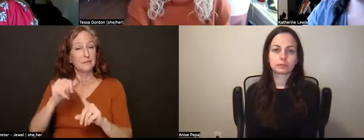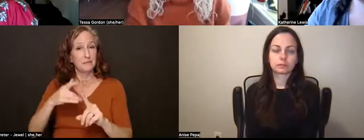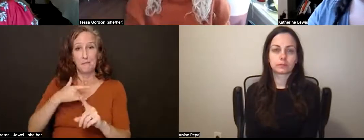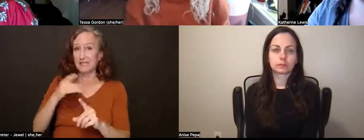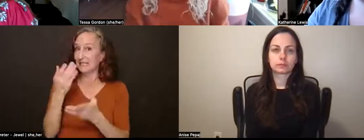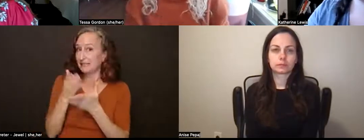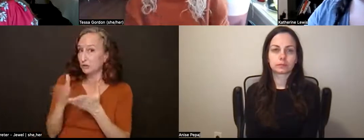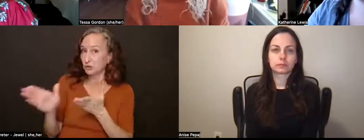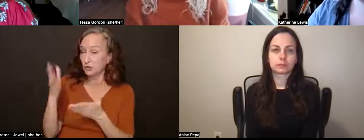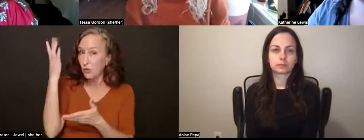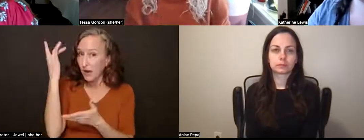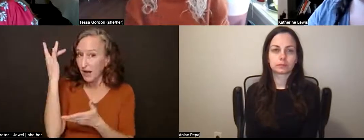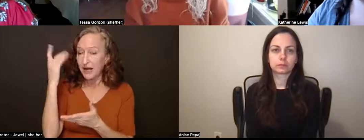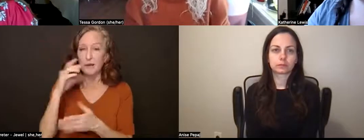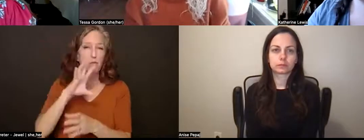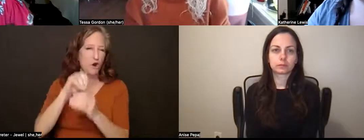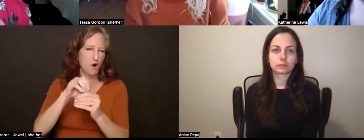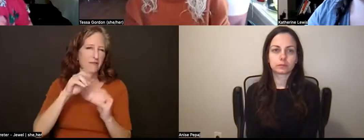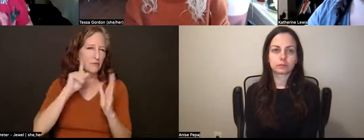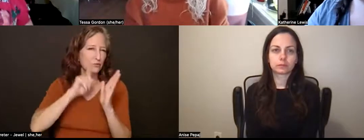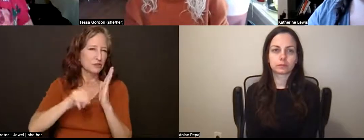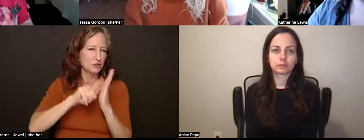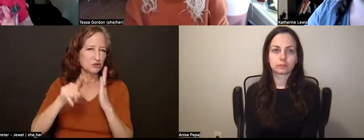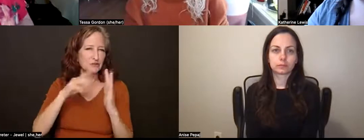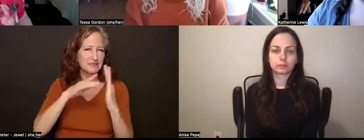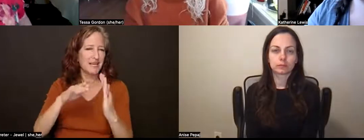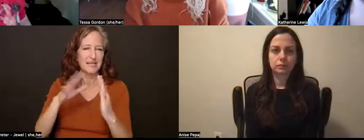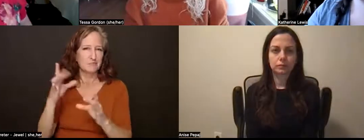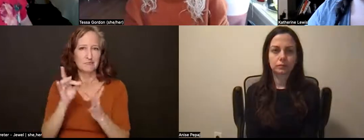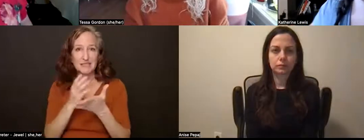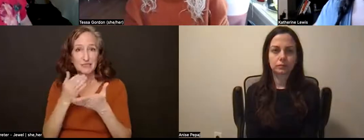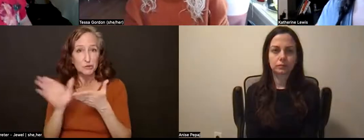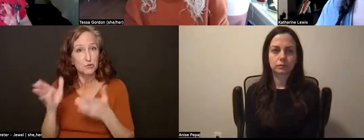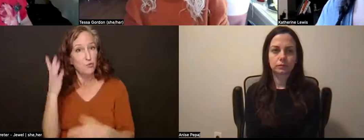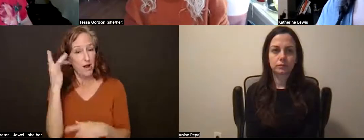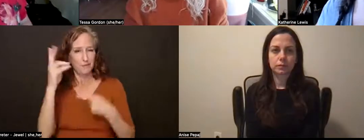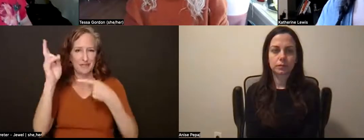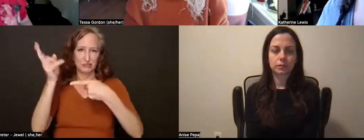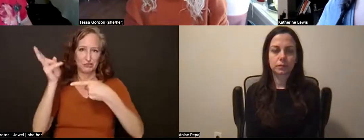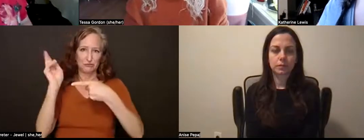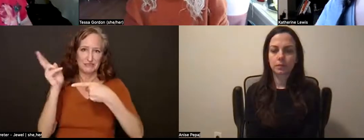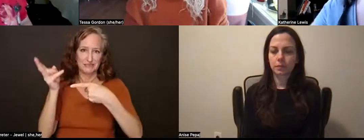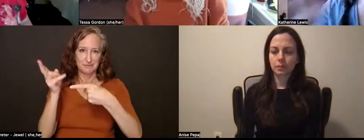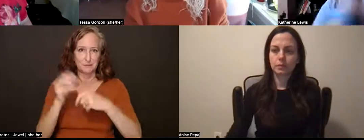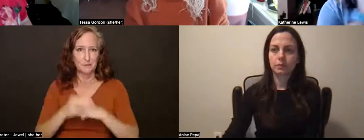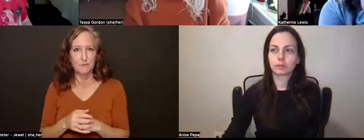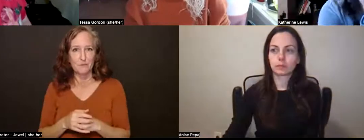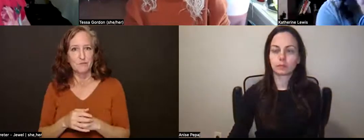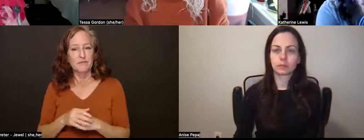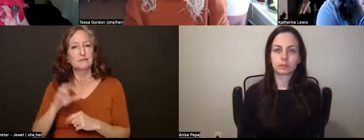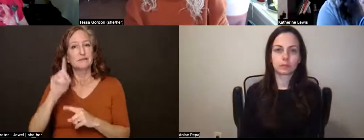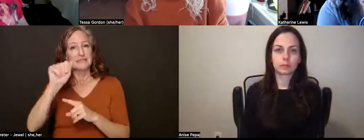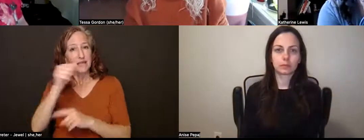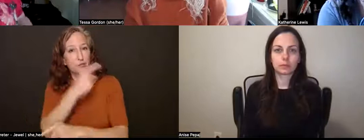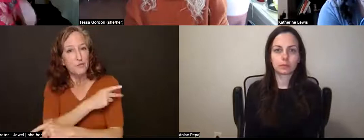excluded in research studies is because we have to admit that the history was that disabled, patients were